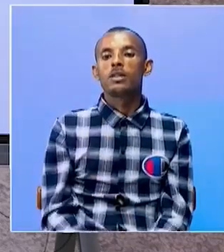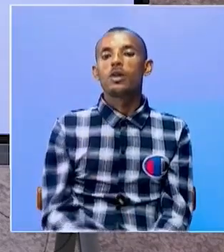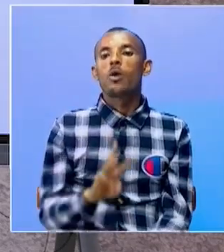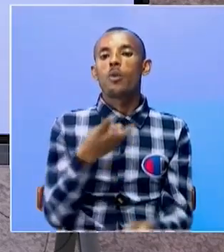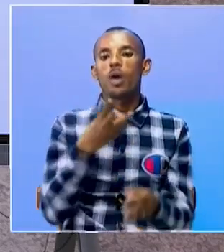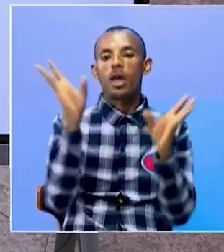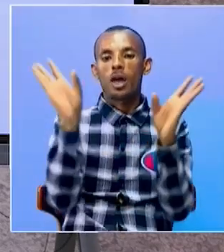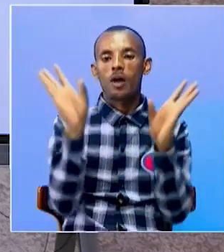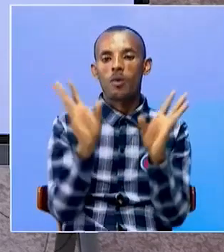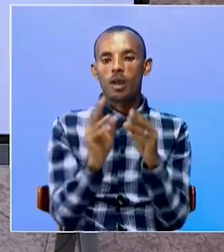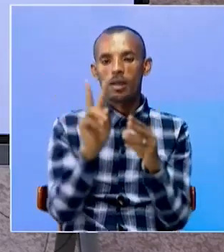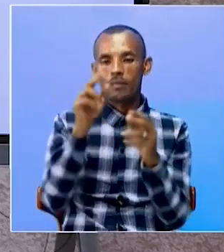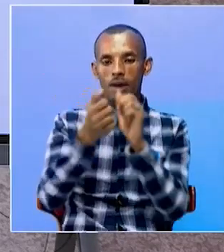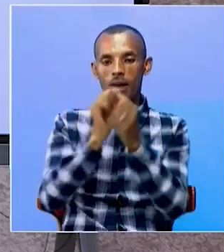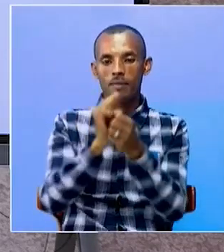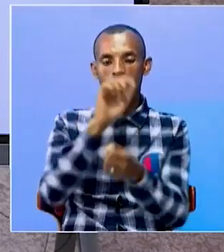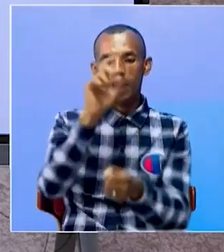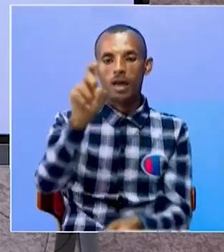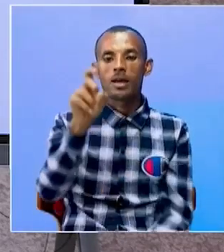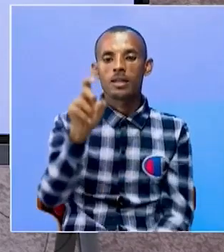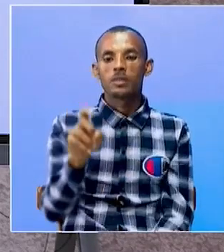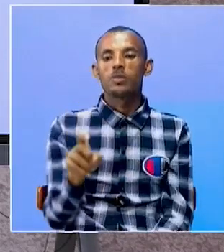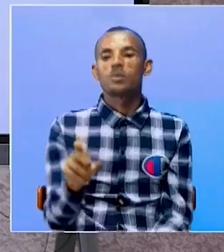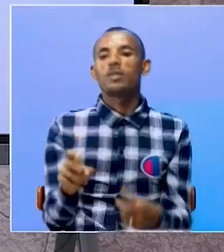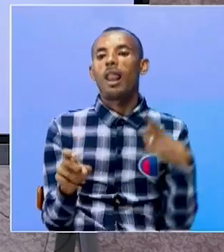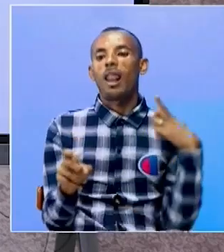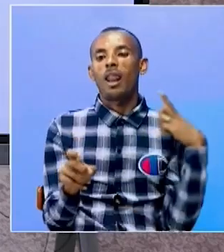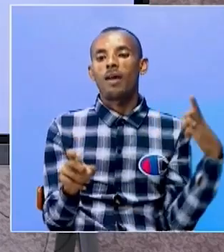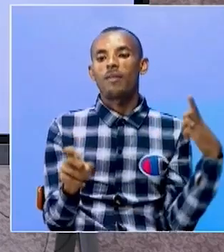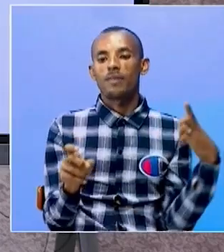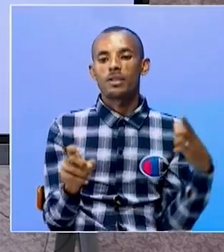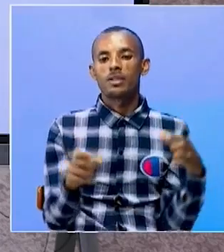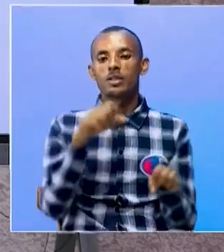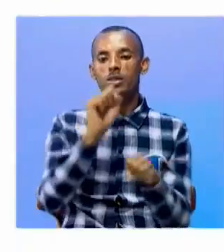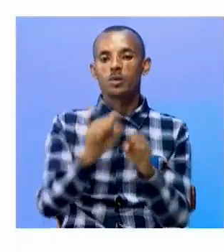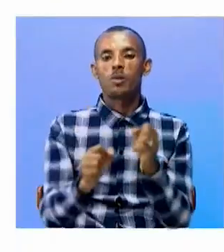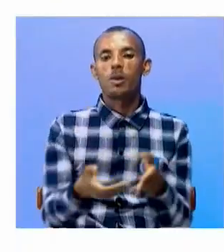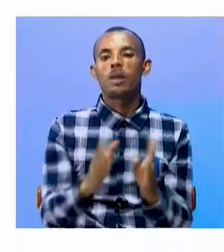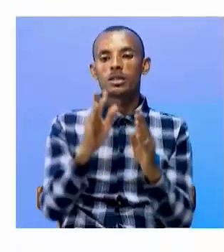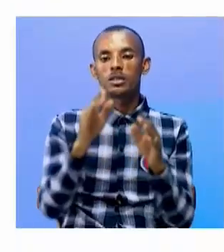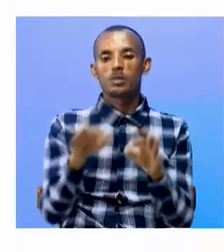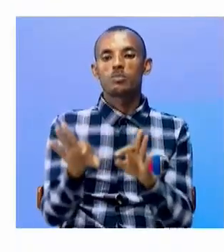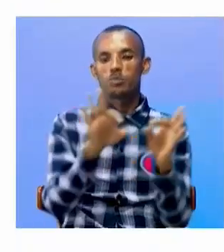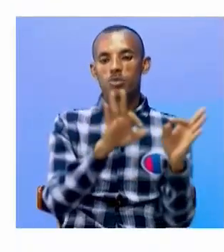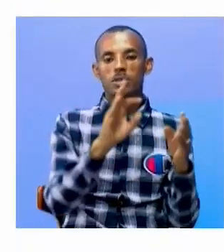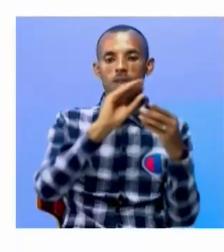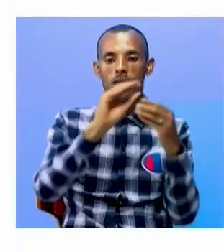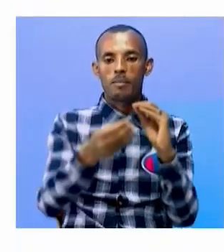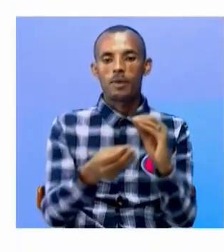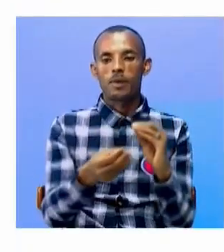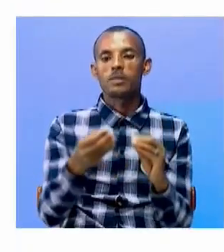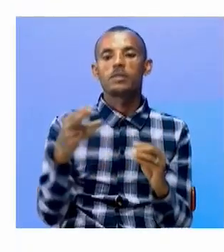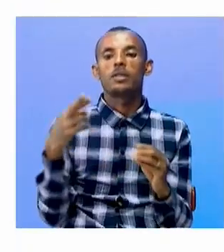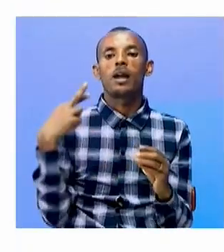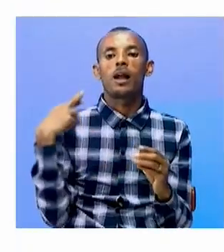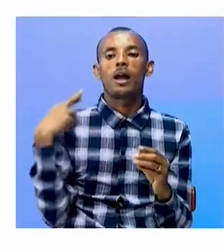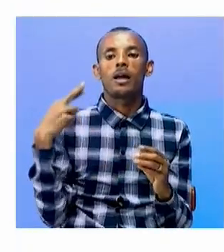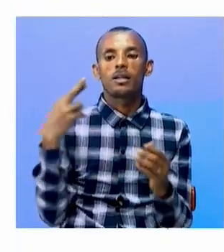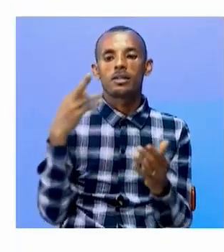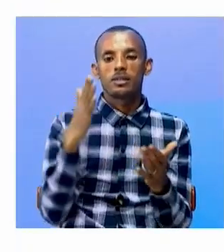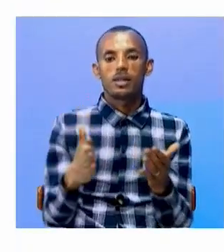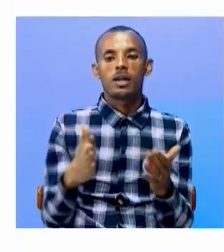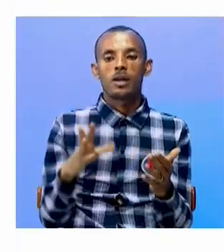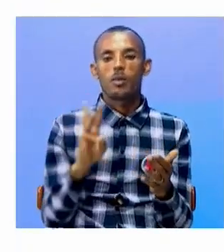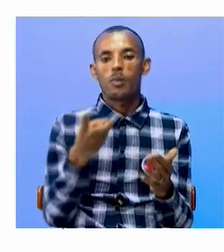collected variable x on the left side. So let's put the numbers on the right side. Here you have